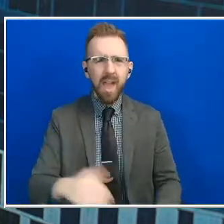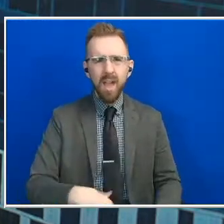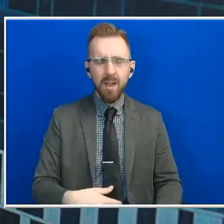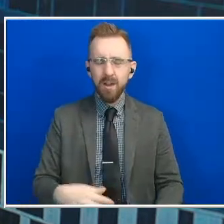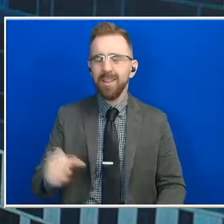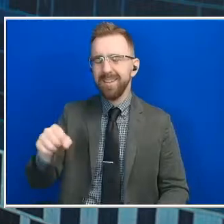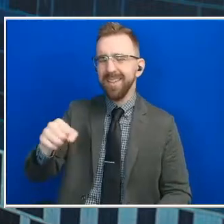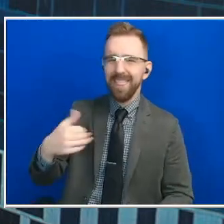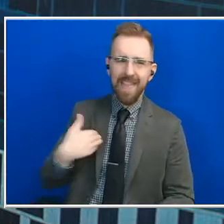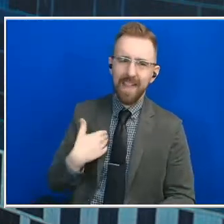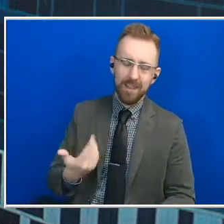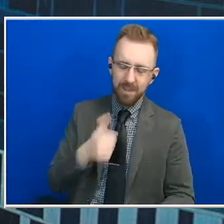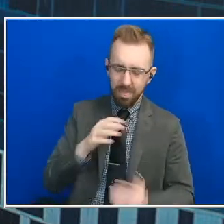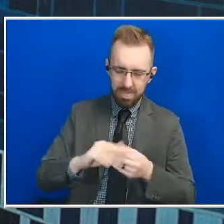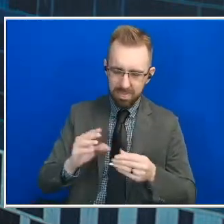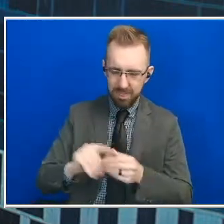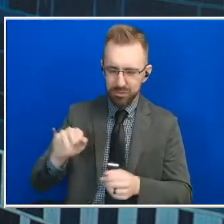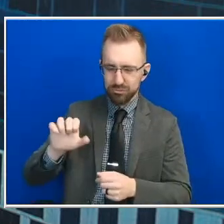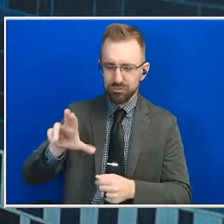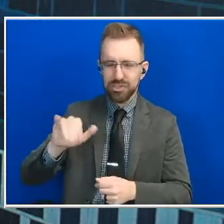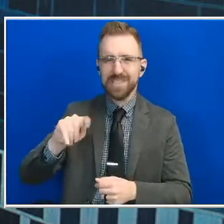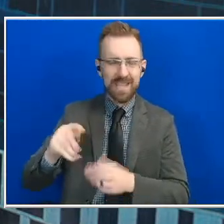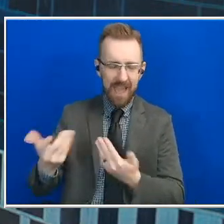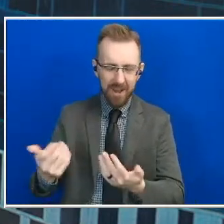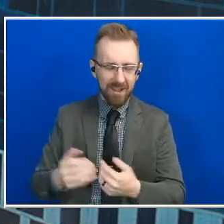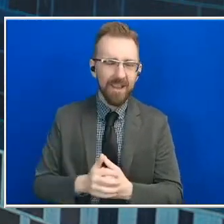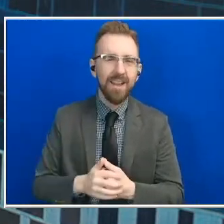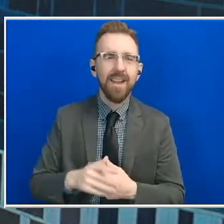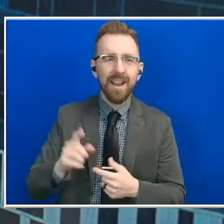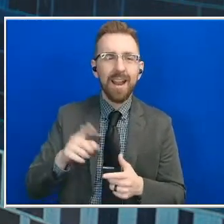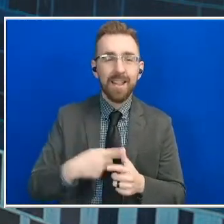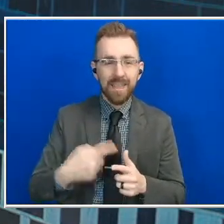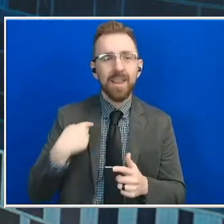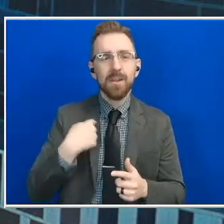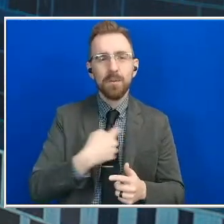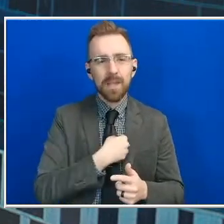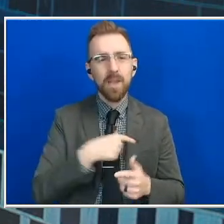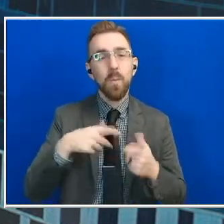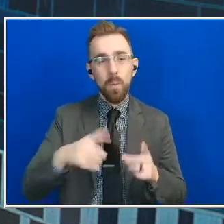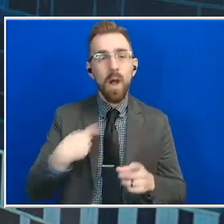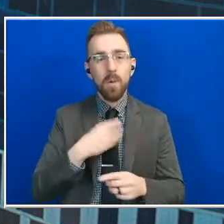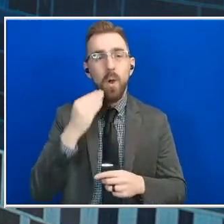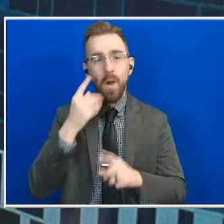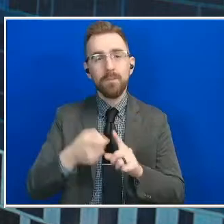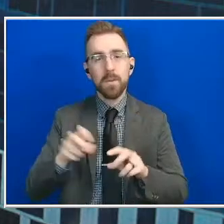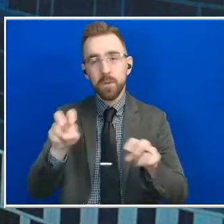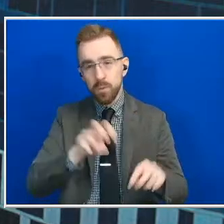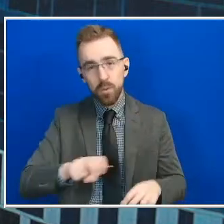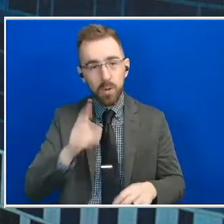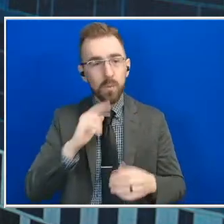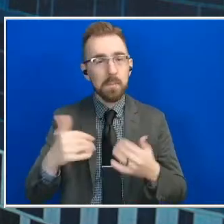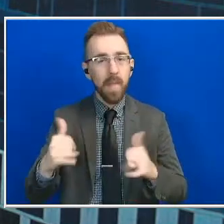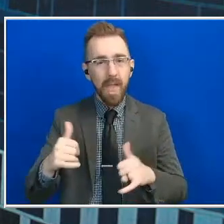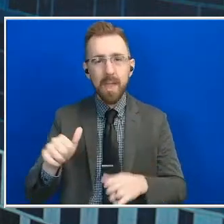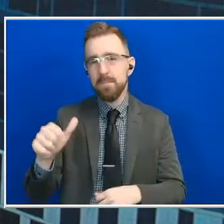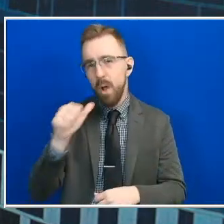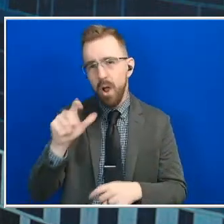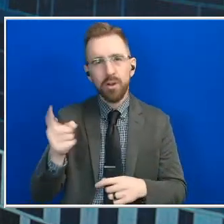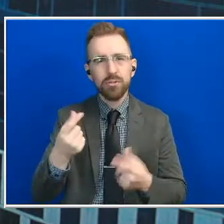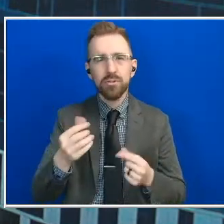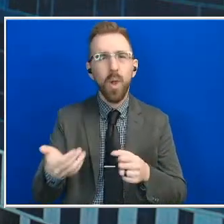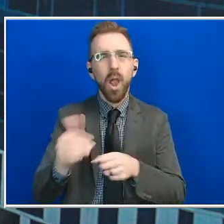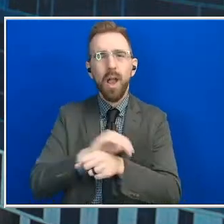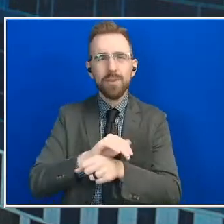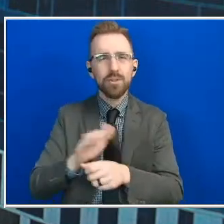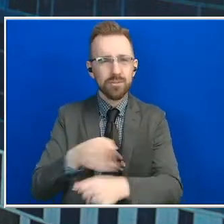talk about Triscuits. And then while we were home from touring, we would play like at bars and just do cover shows and things like that. And then we